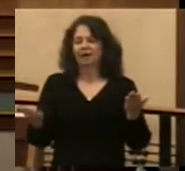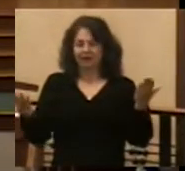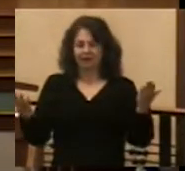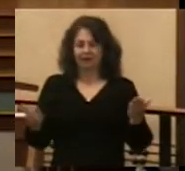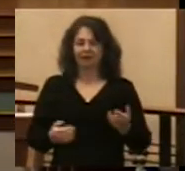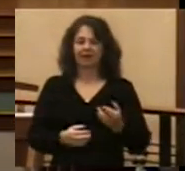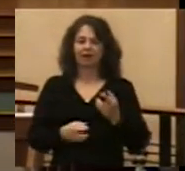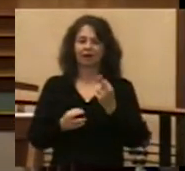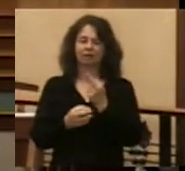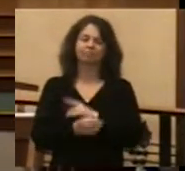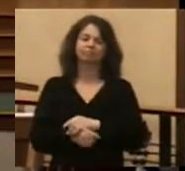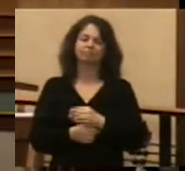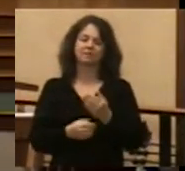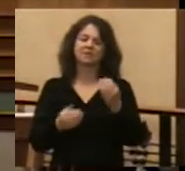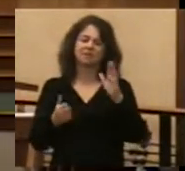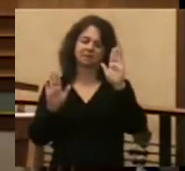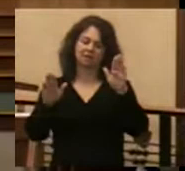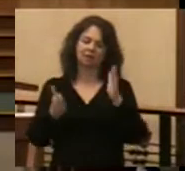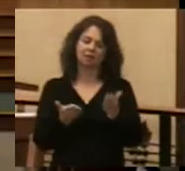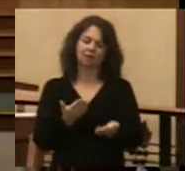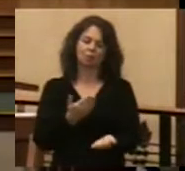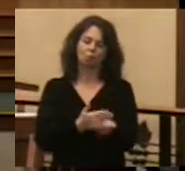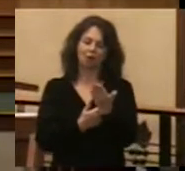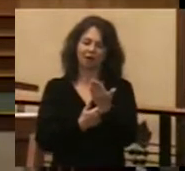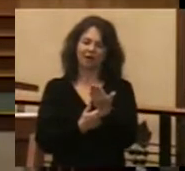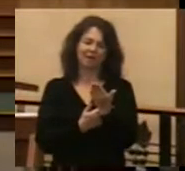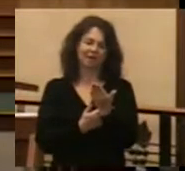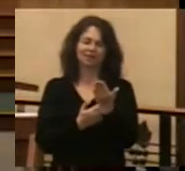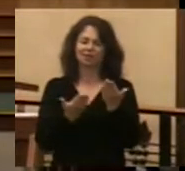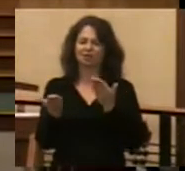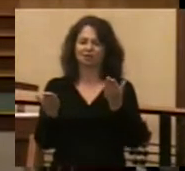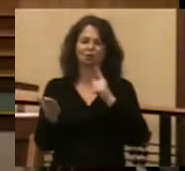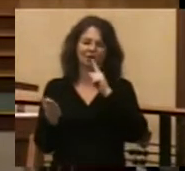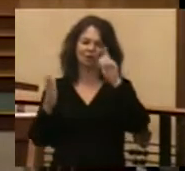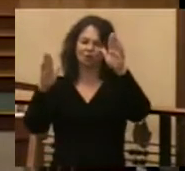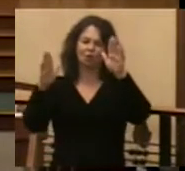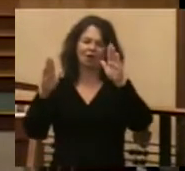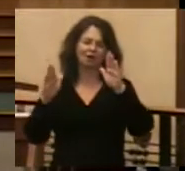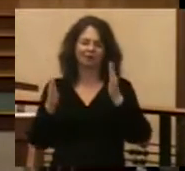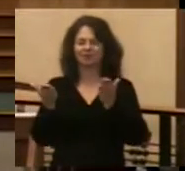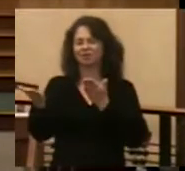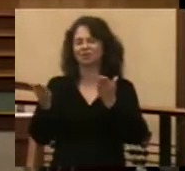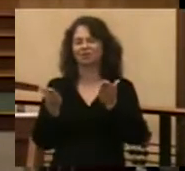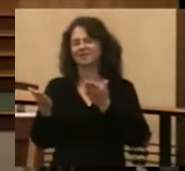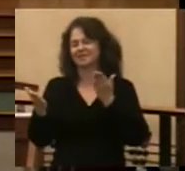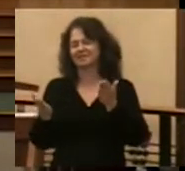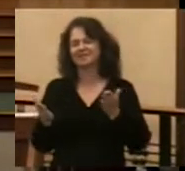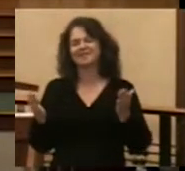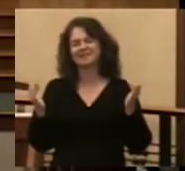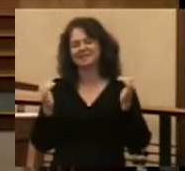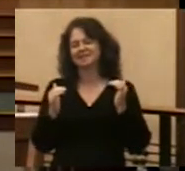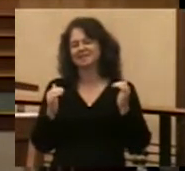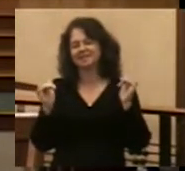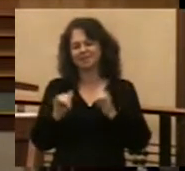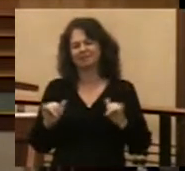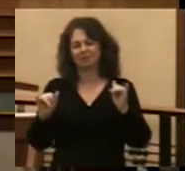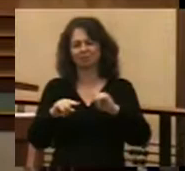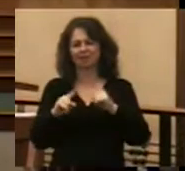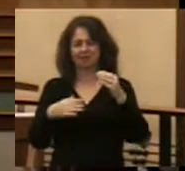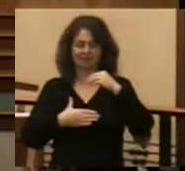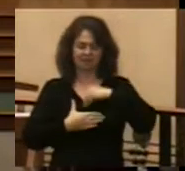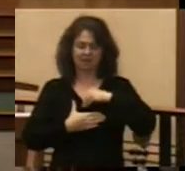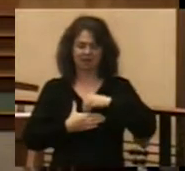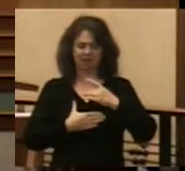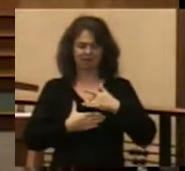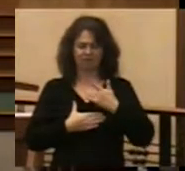Sunday morning worship service. It was a marvelous celebration, as it always is, but internally, I felt in a place